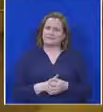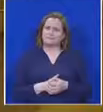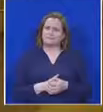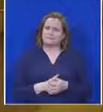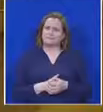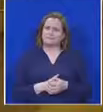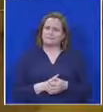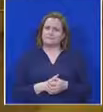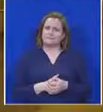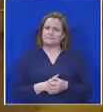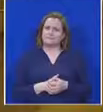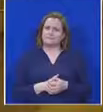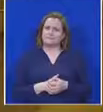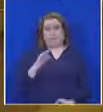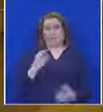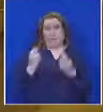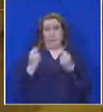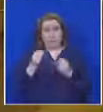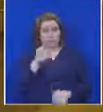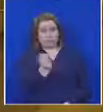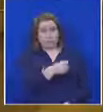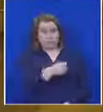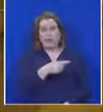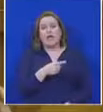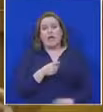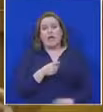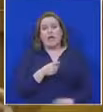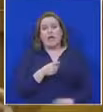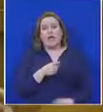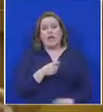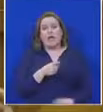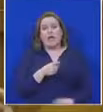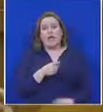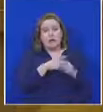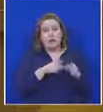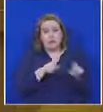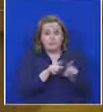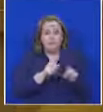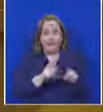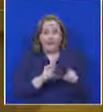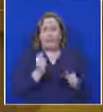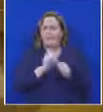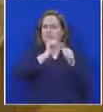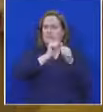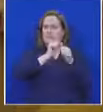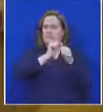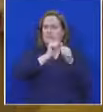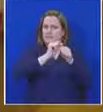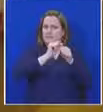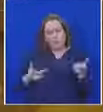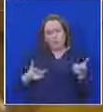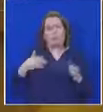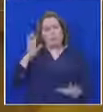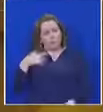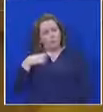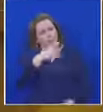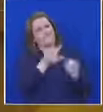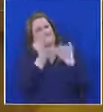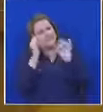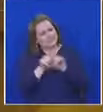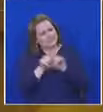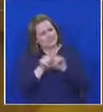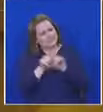PP, when she finishes a term of office, by that time the EFF will be government. We're going to invite her as well to come and